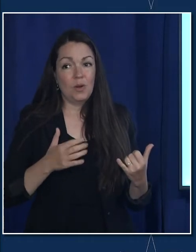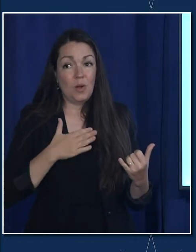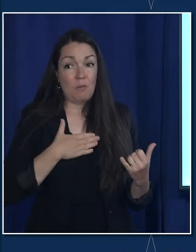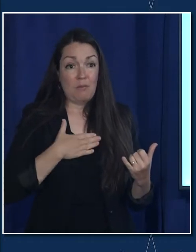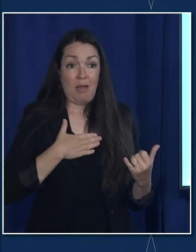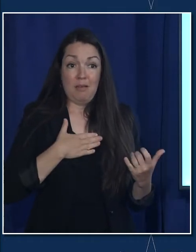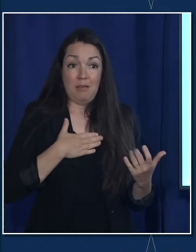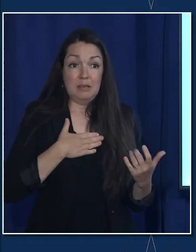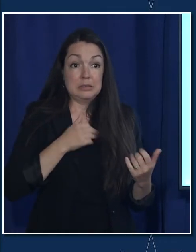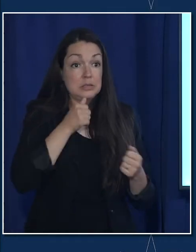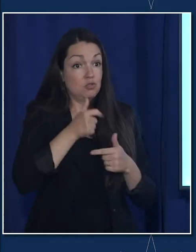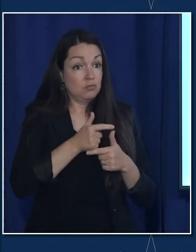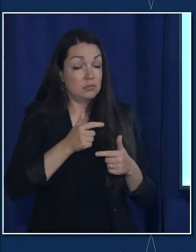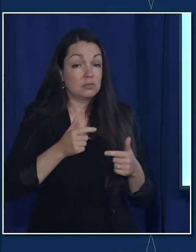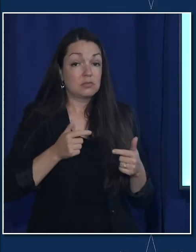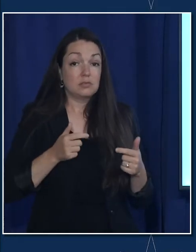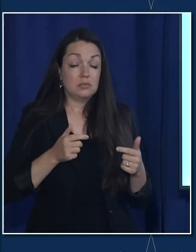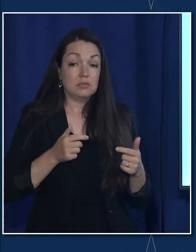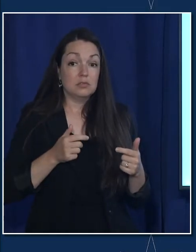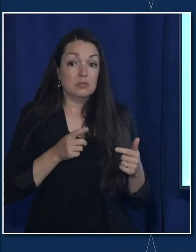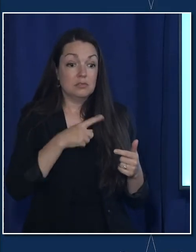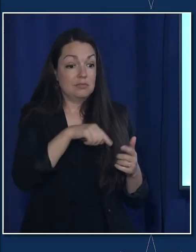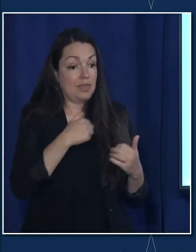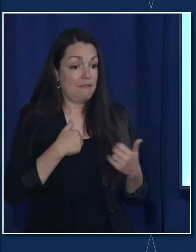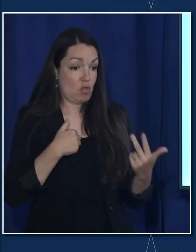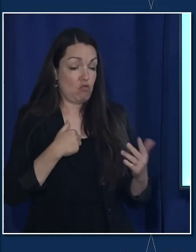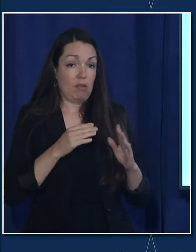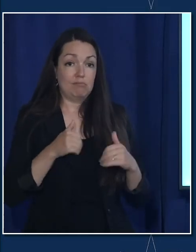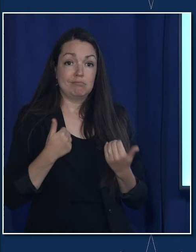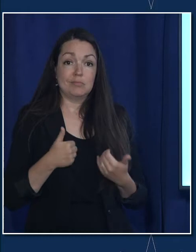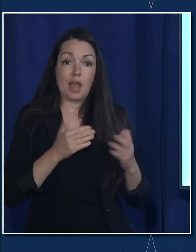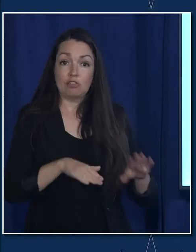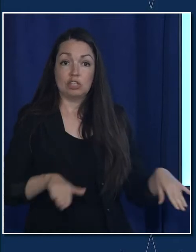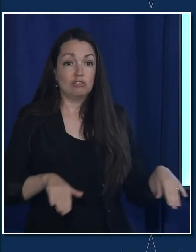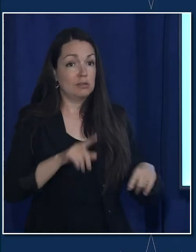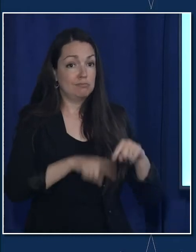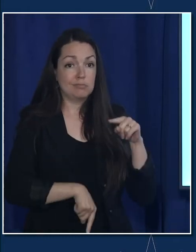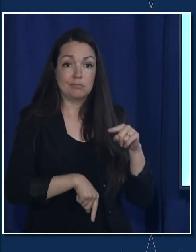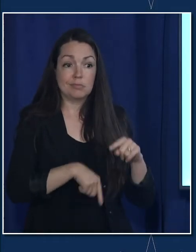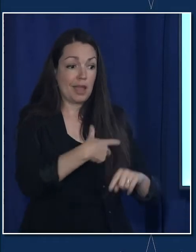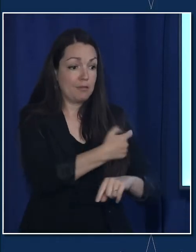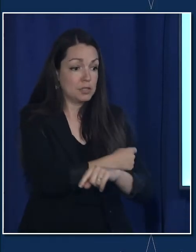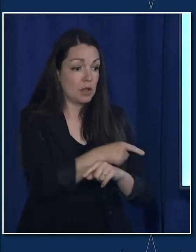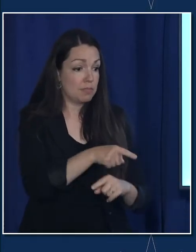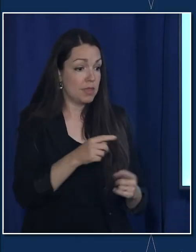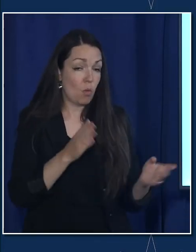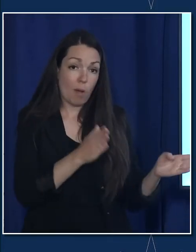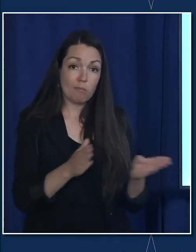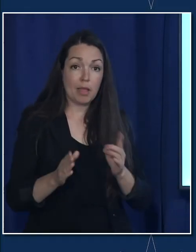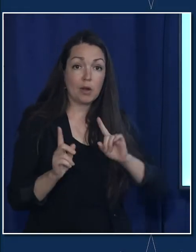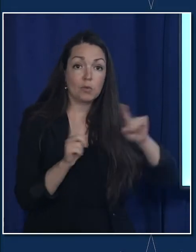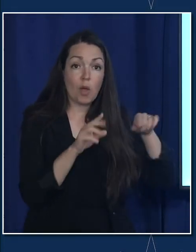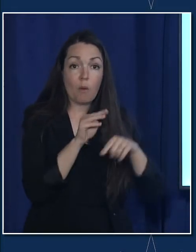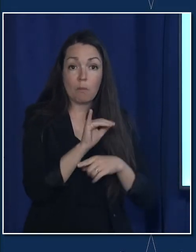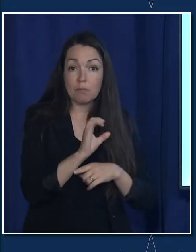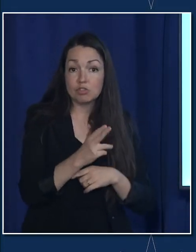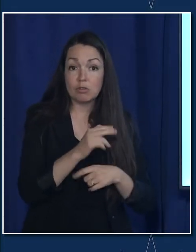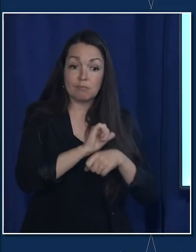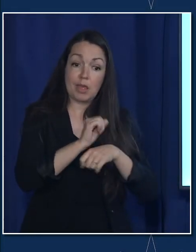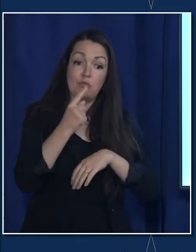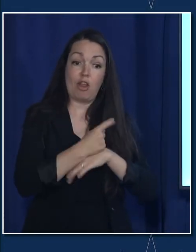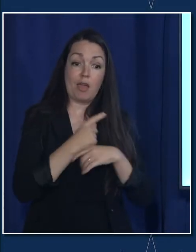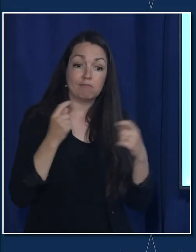own sister, and, they have 3 young children who are too young to be vaccinated. They were hoping to go to Michigan for Labor Day. They're not going